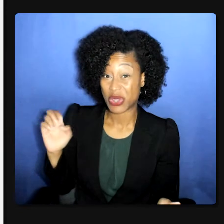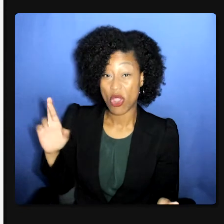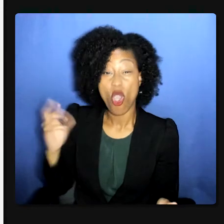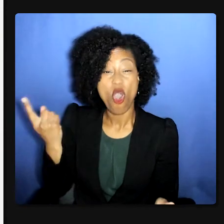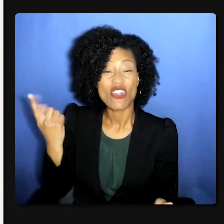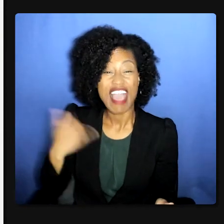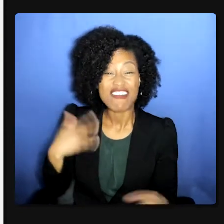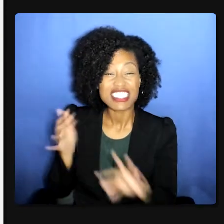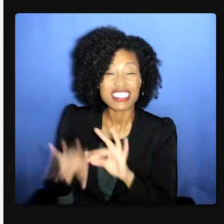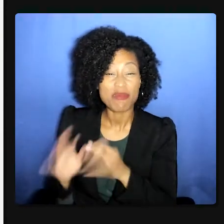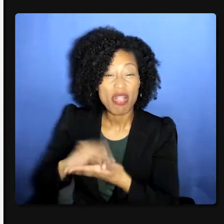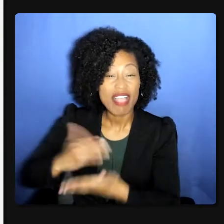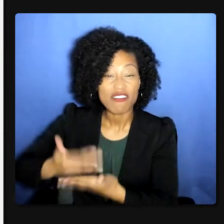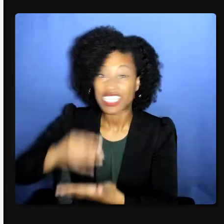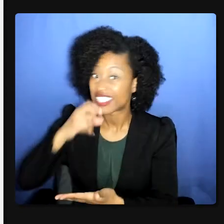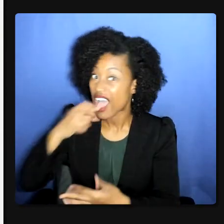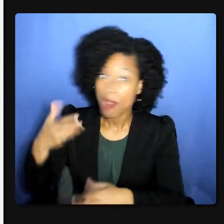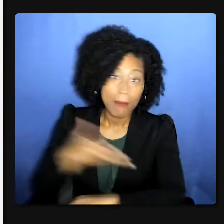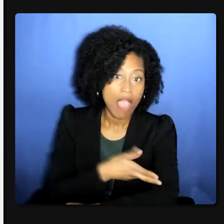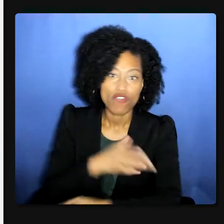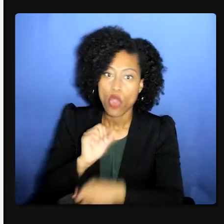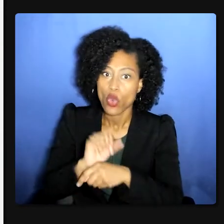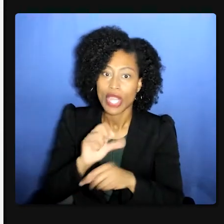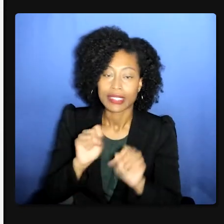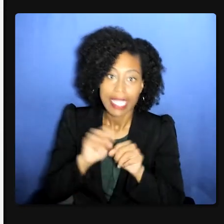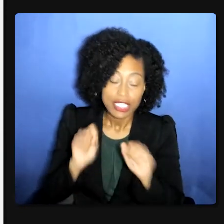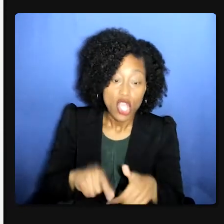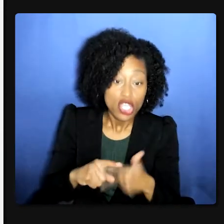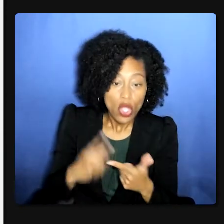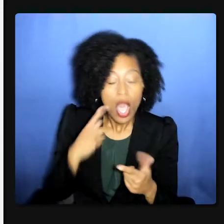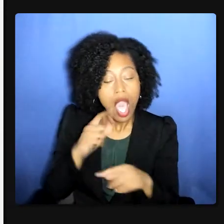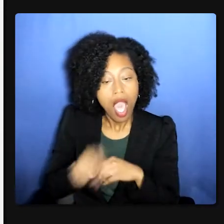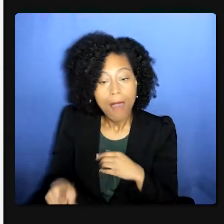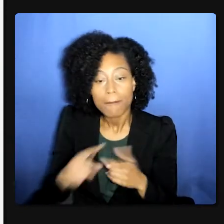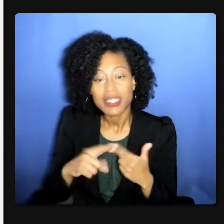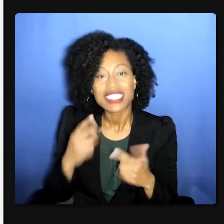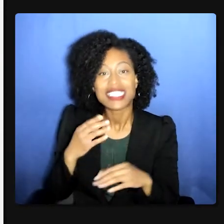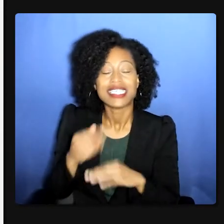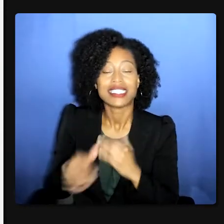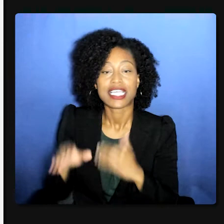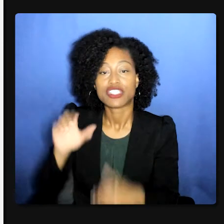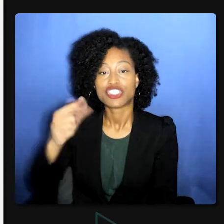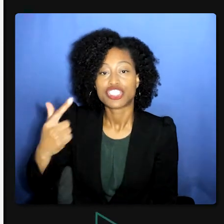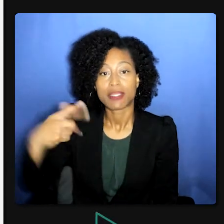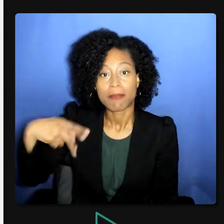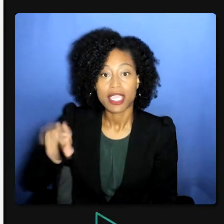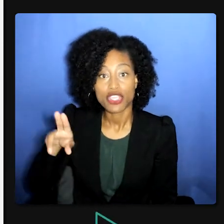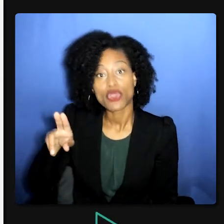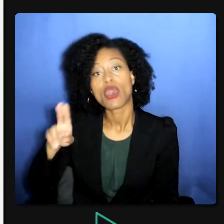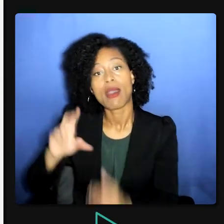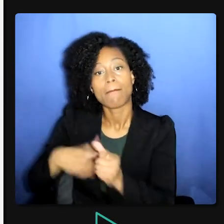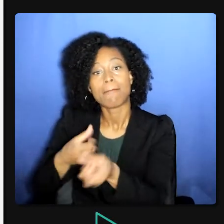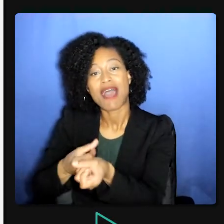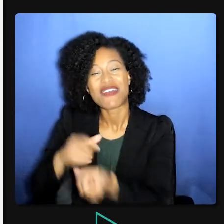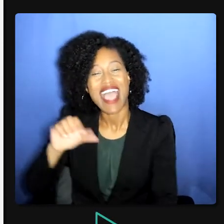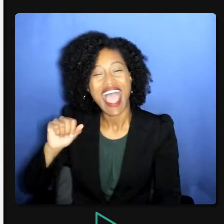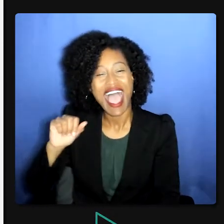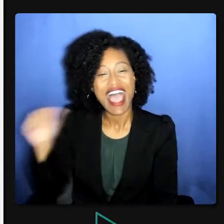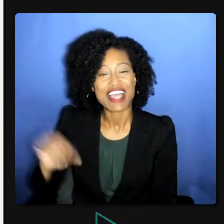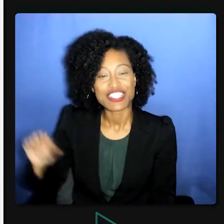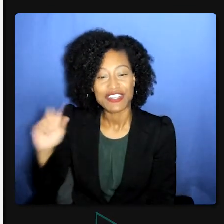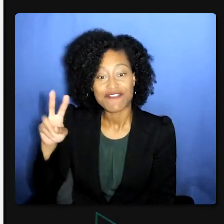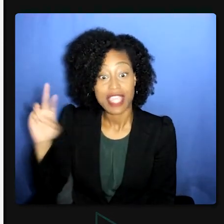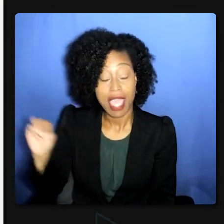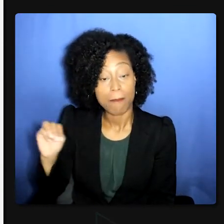some powerful workstation. So there's an option to deploy that new build to a GPU-powered Azure VM for review through